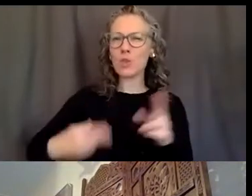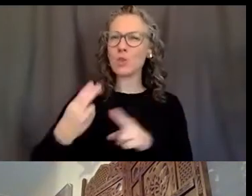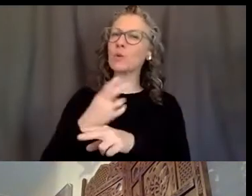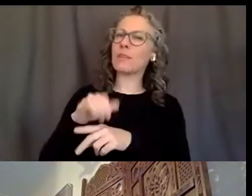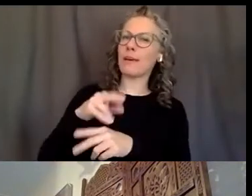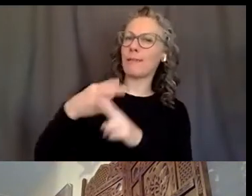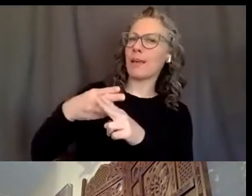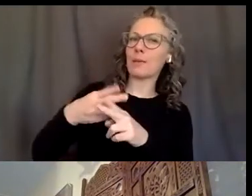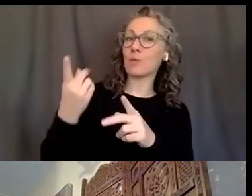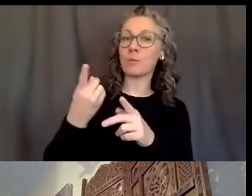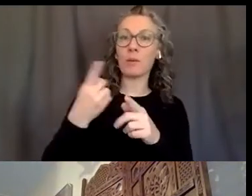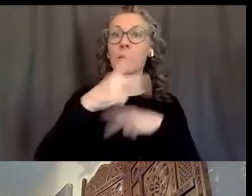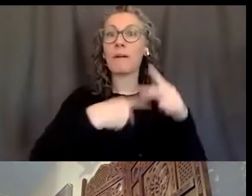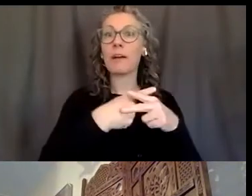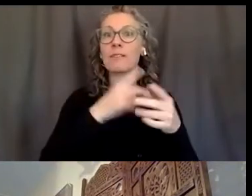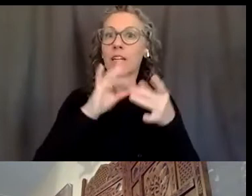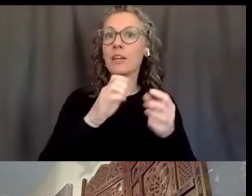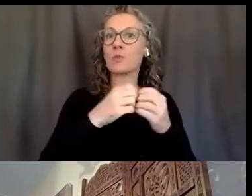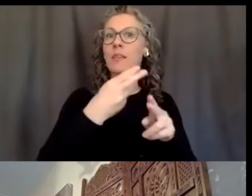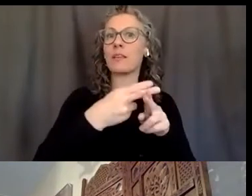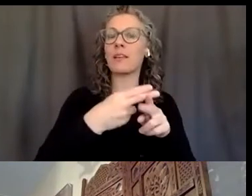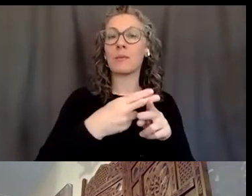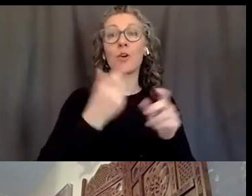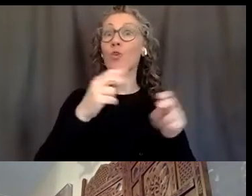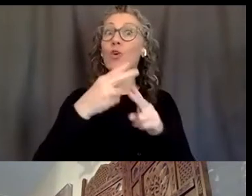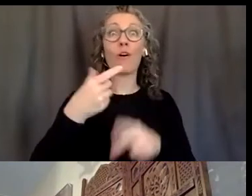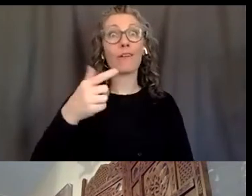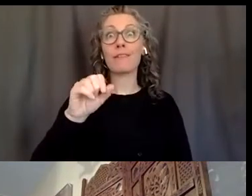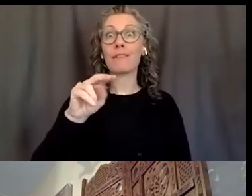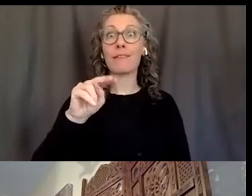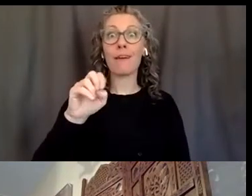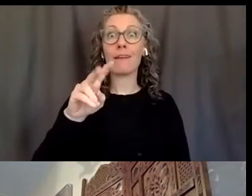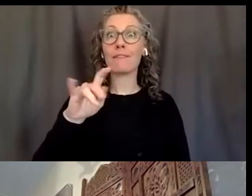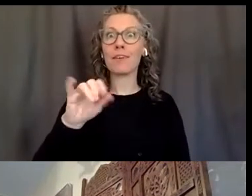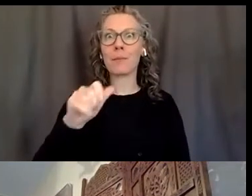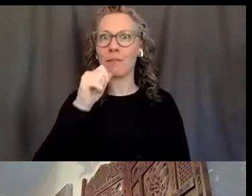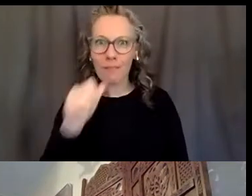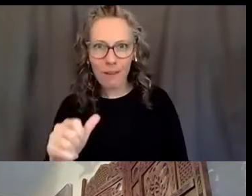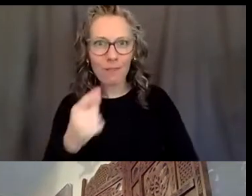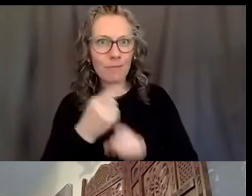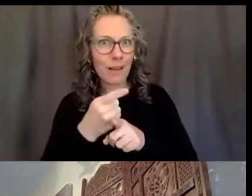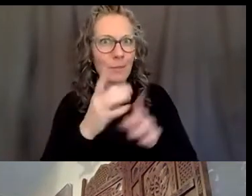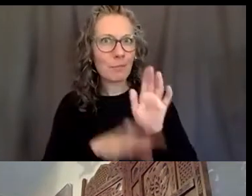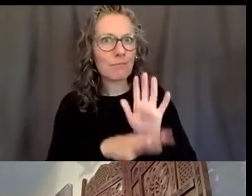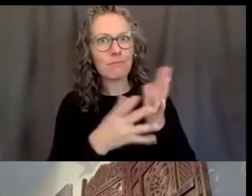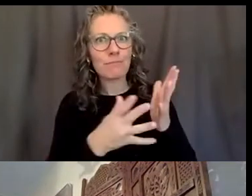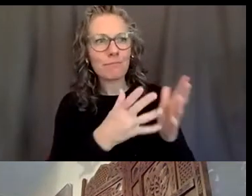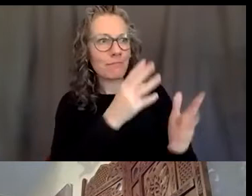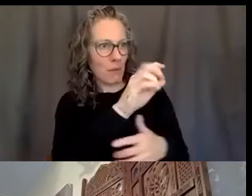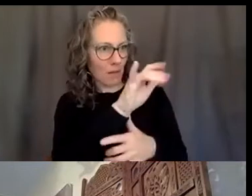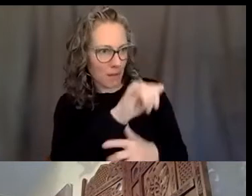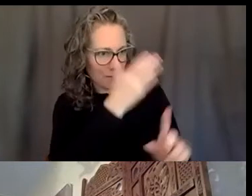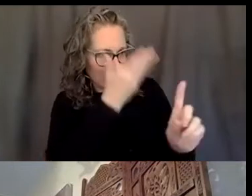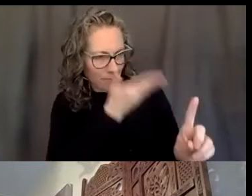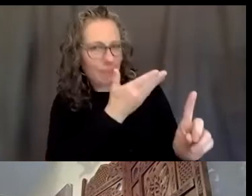of connection for you, Mhm. because you could have called her Genevieve, but you're not. Mhm. So there's something going on Mhm. that the